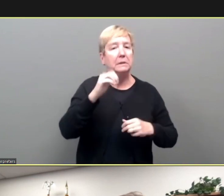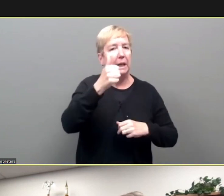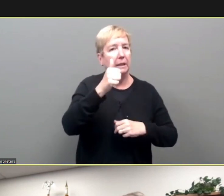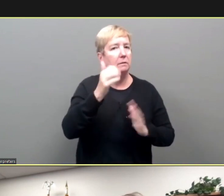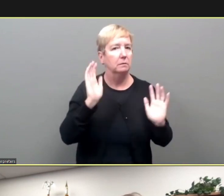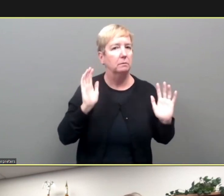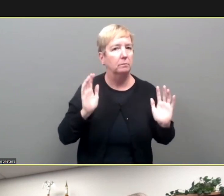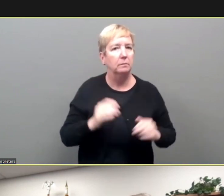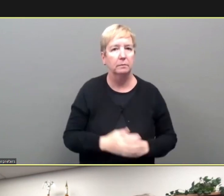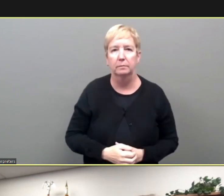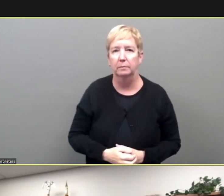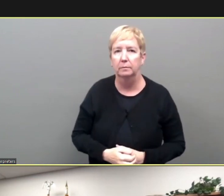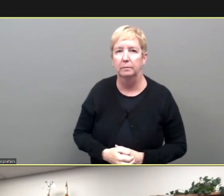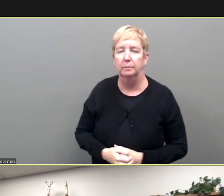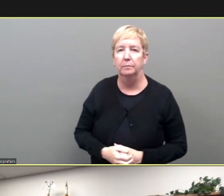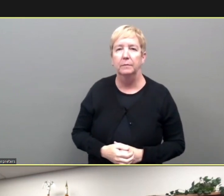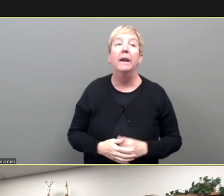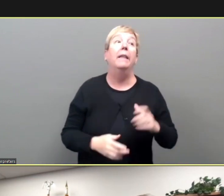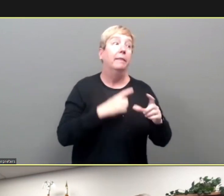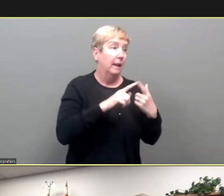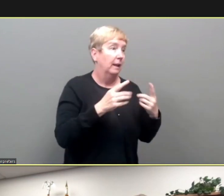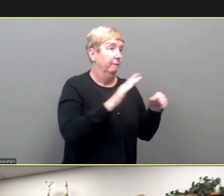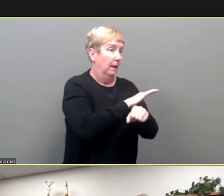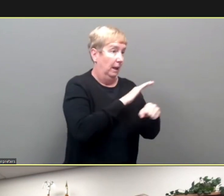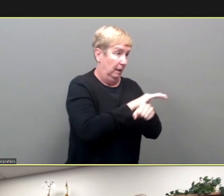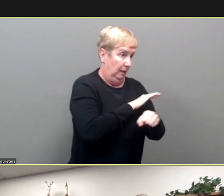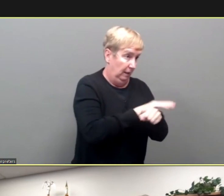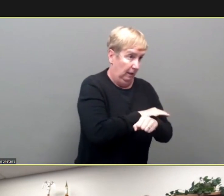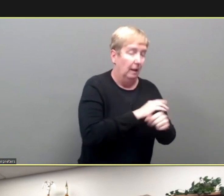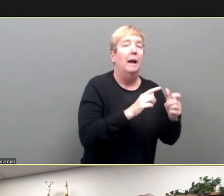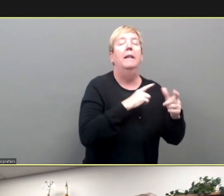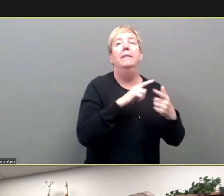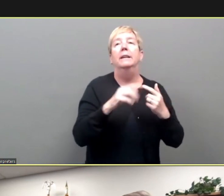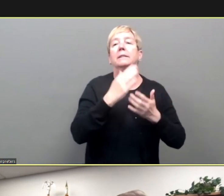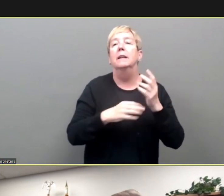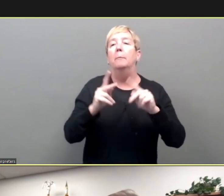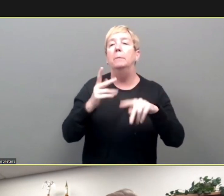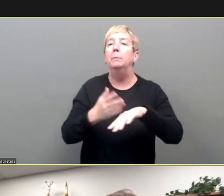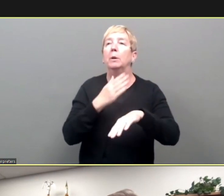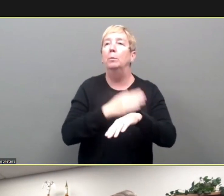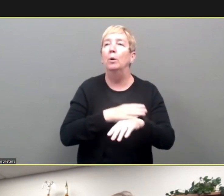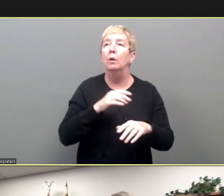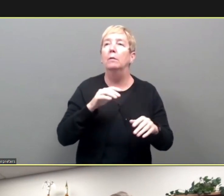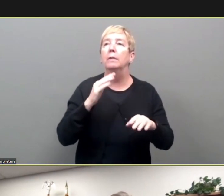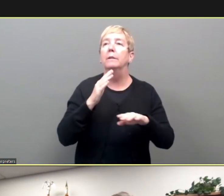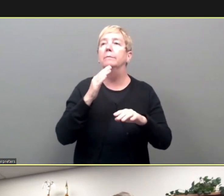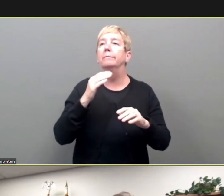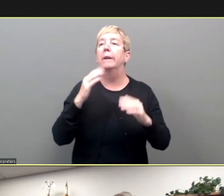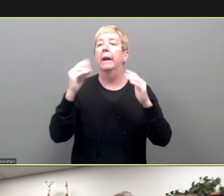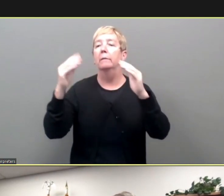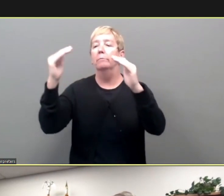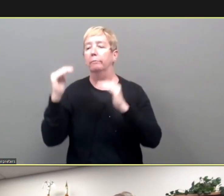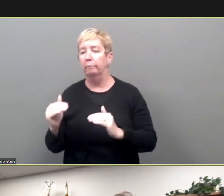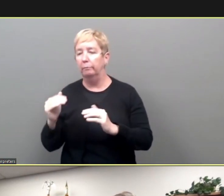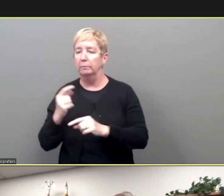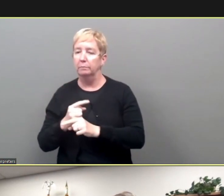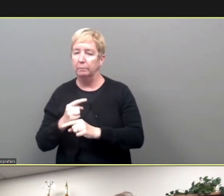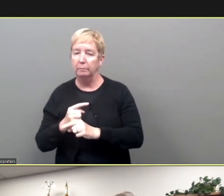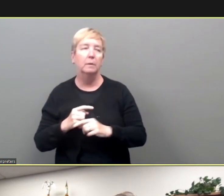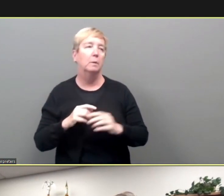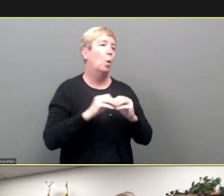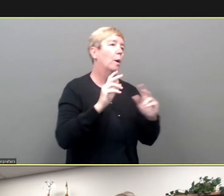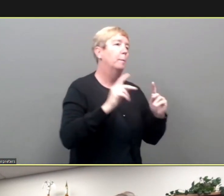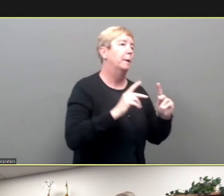then they fill up, and then people move down to a lower level of care, and we open up new ones the next day. Thank you. And Rick, just for your